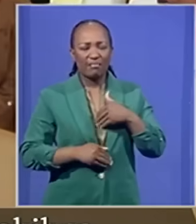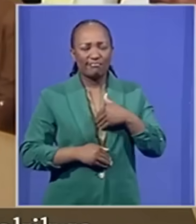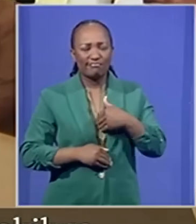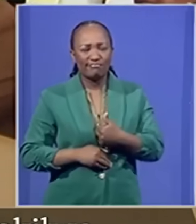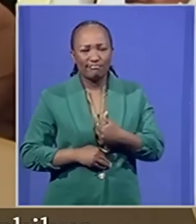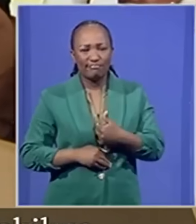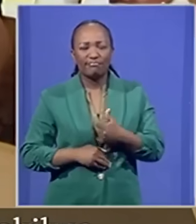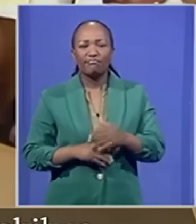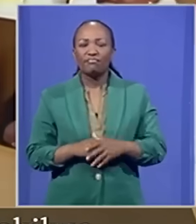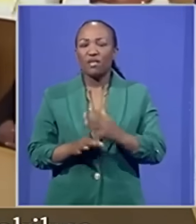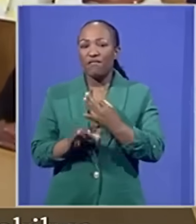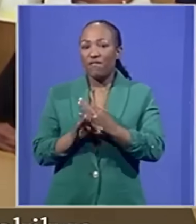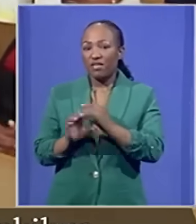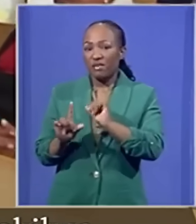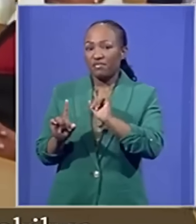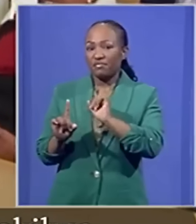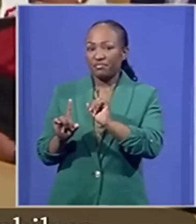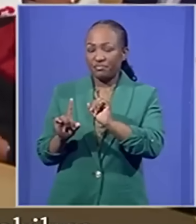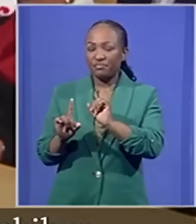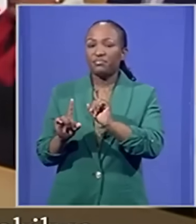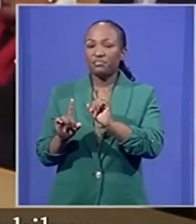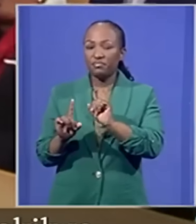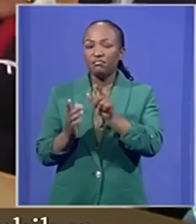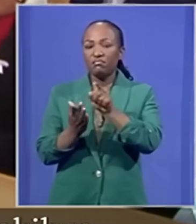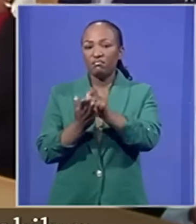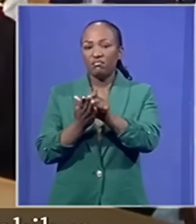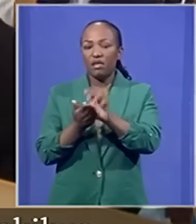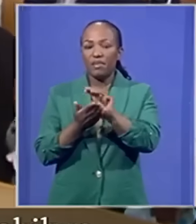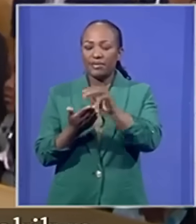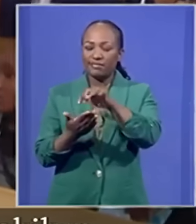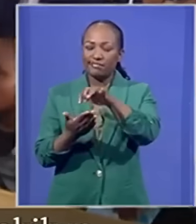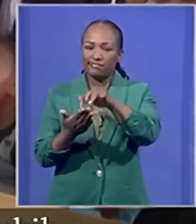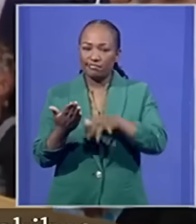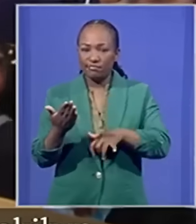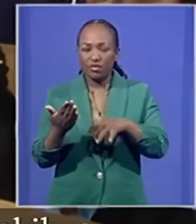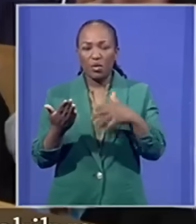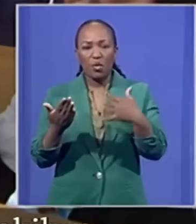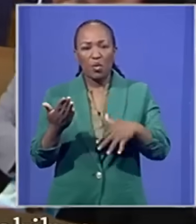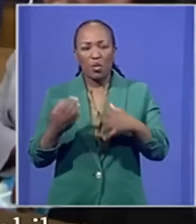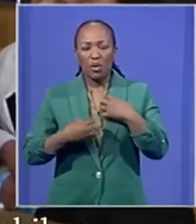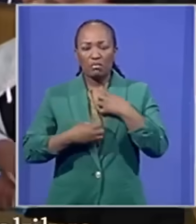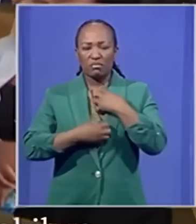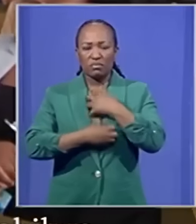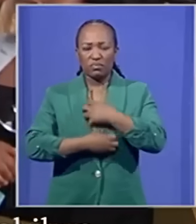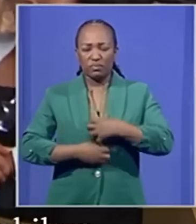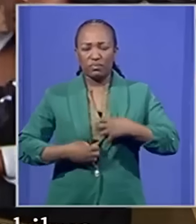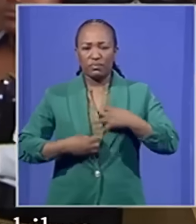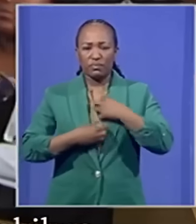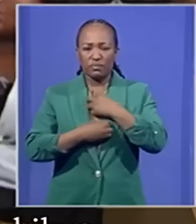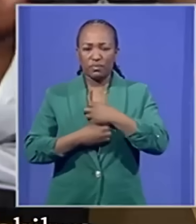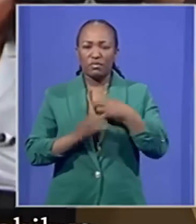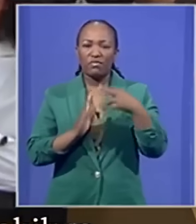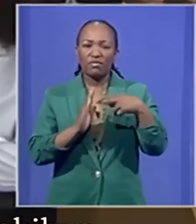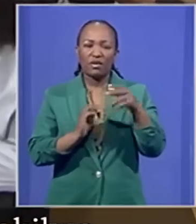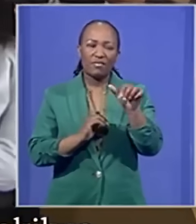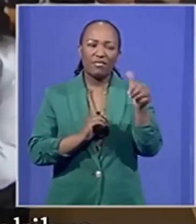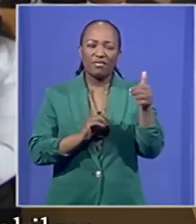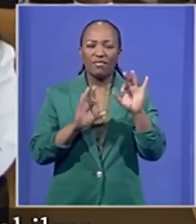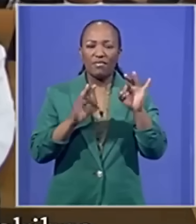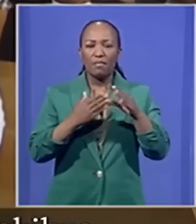Ragwe Silas Madia o mo kwaletse molaetsa wa taelano o tletseng maikutlo mme o buisitswe ke yo mongwe wa